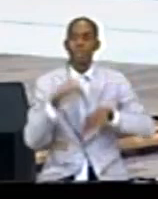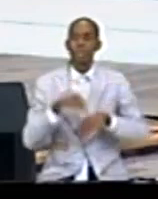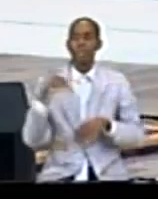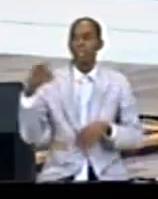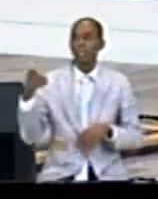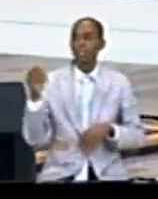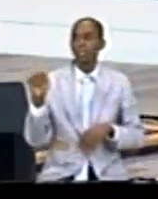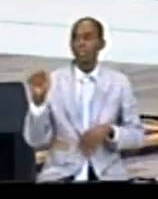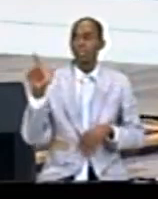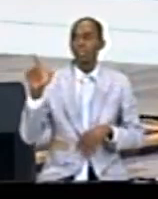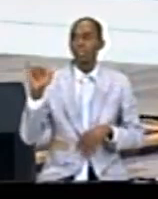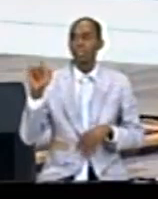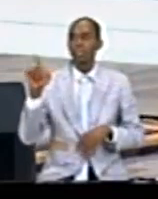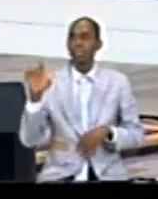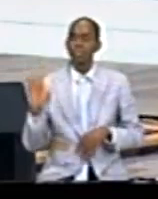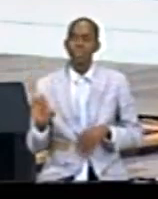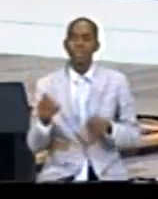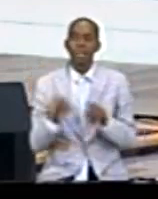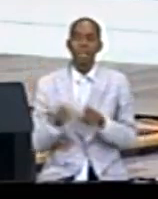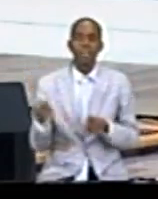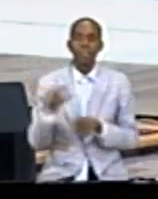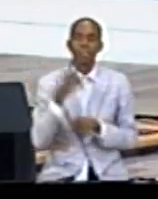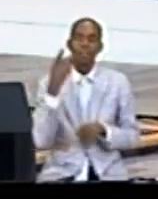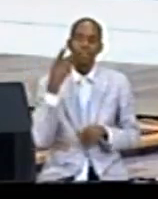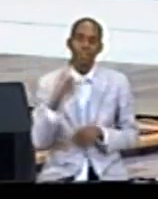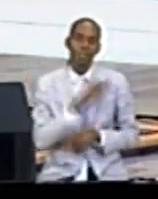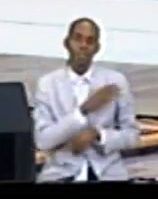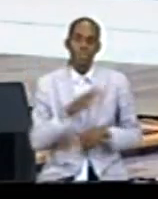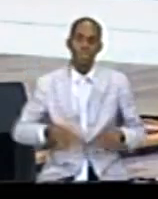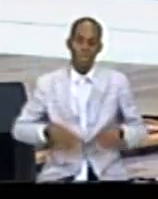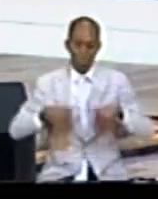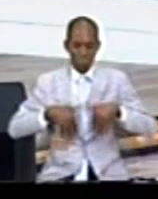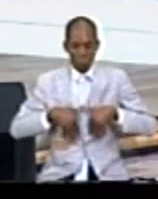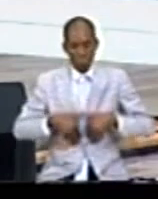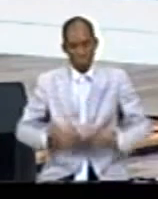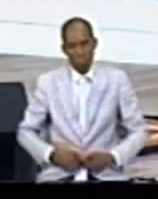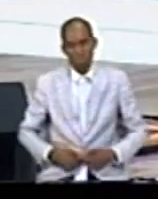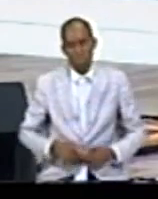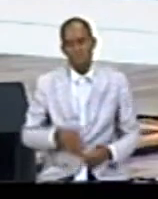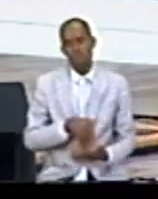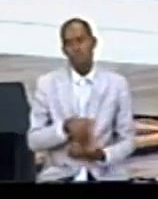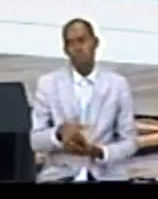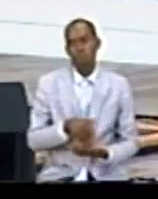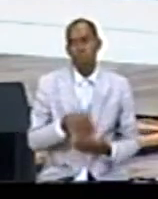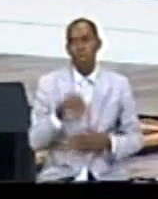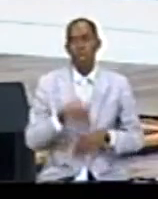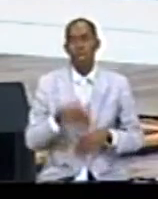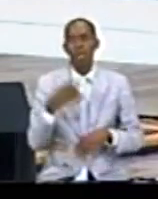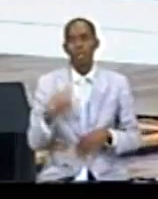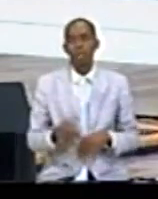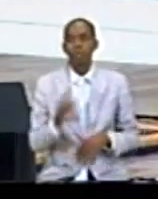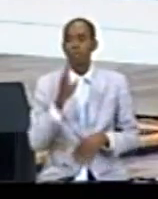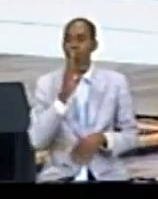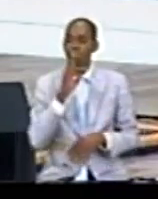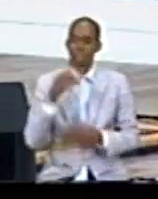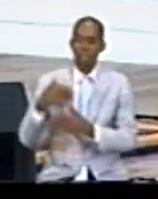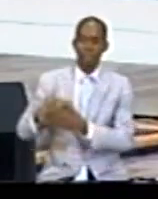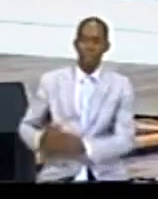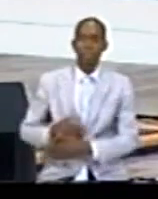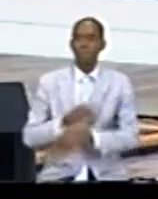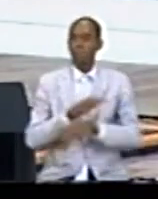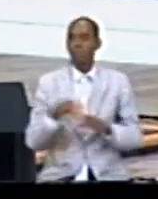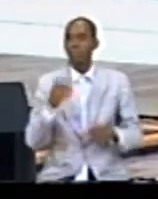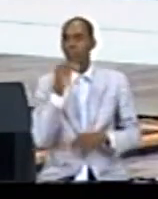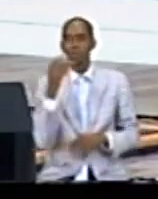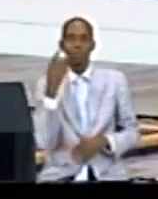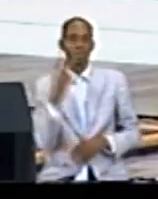him tired and weary by the well. They do not see him after the